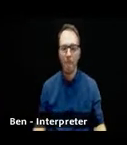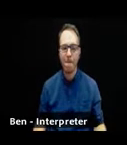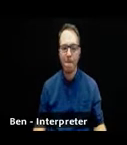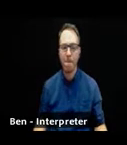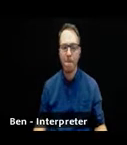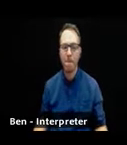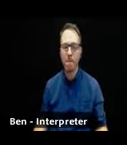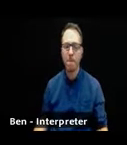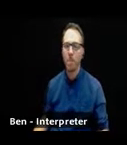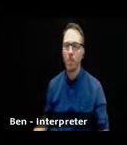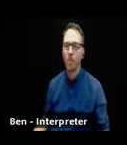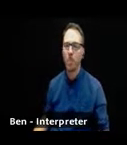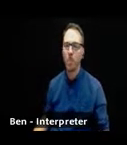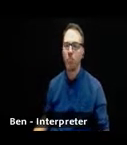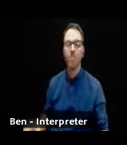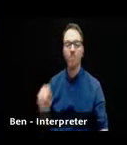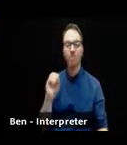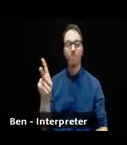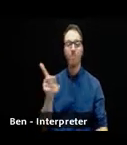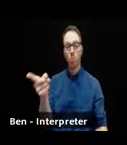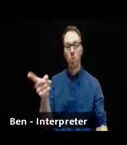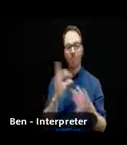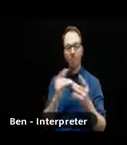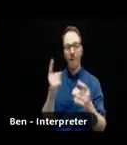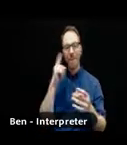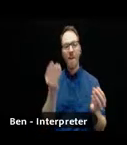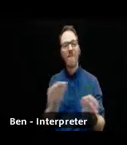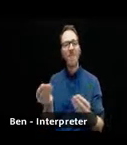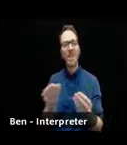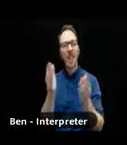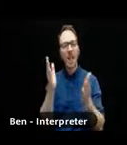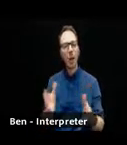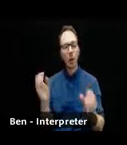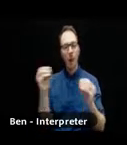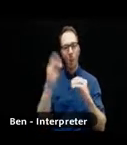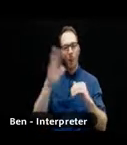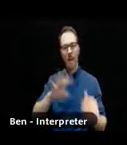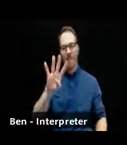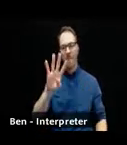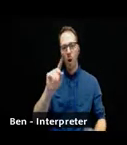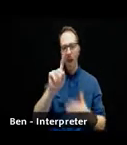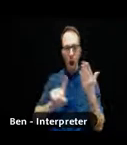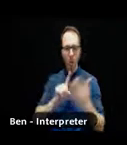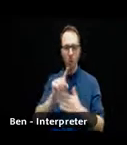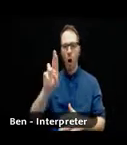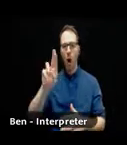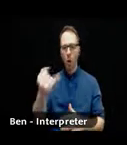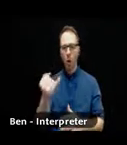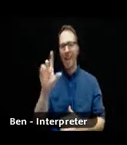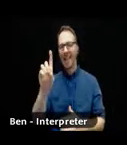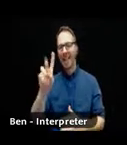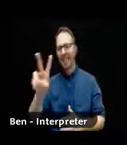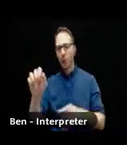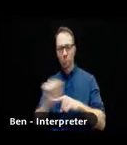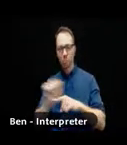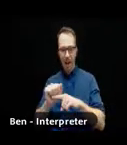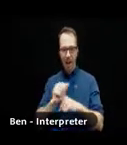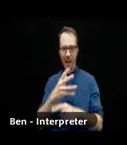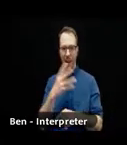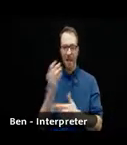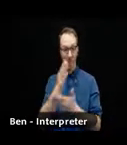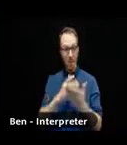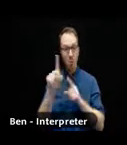So you said that to be a facilitator, it's more than 40 hours of RJ and or DV training, and some of the